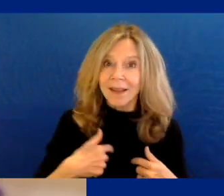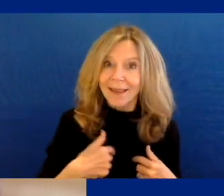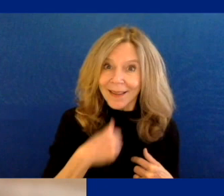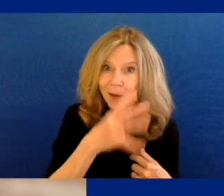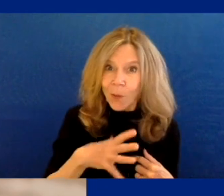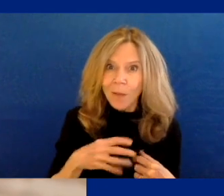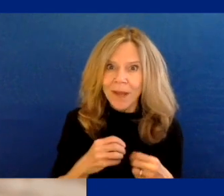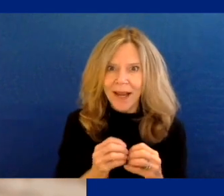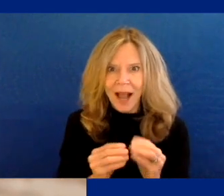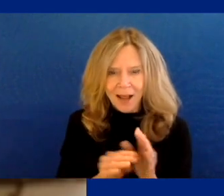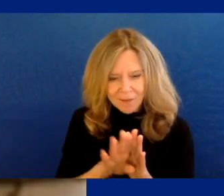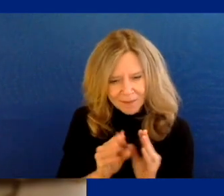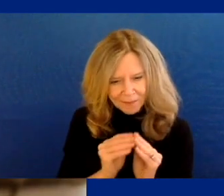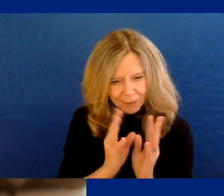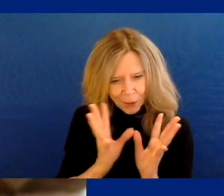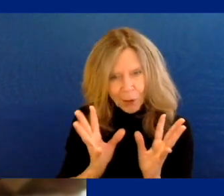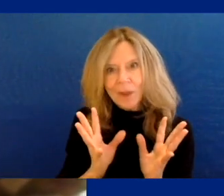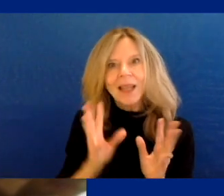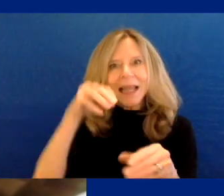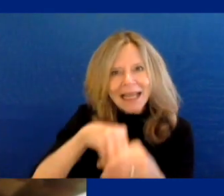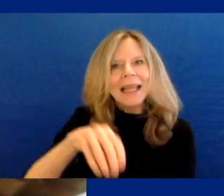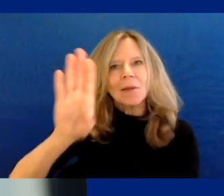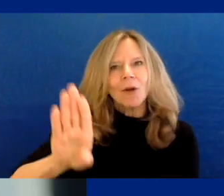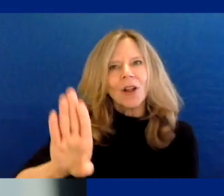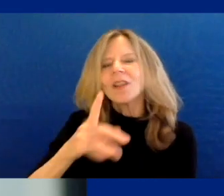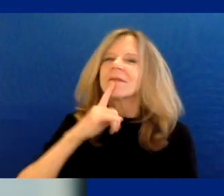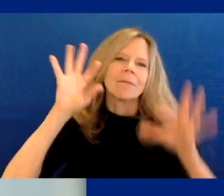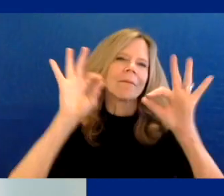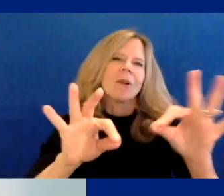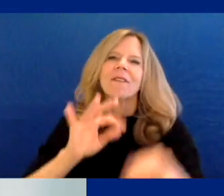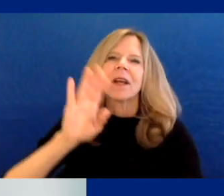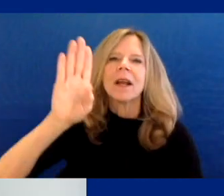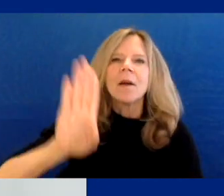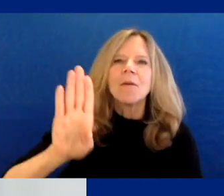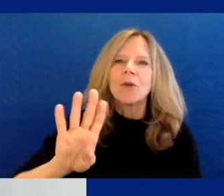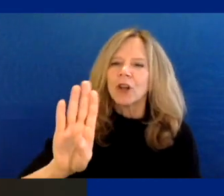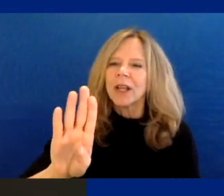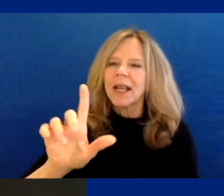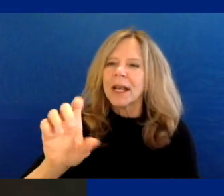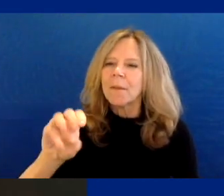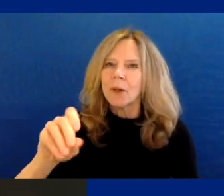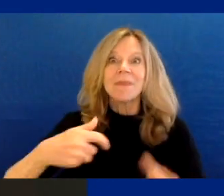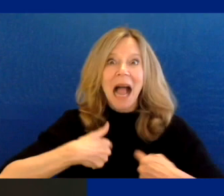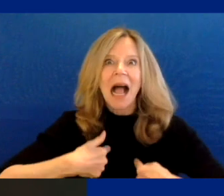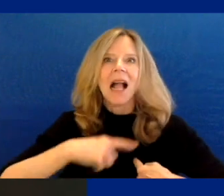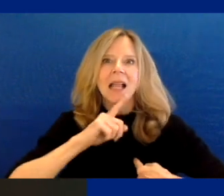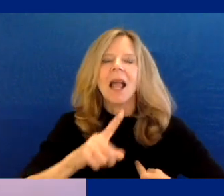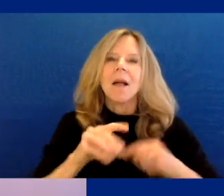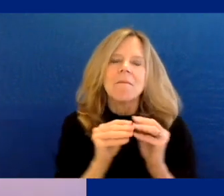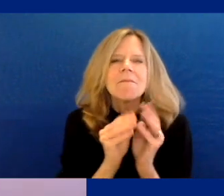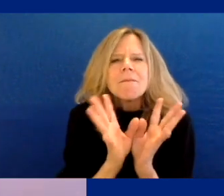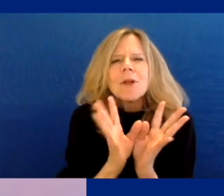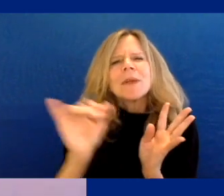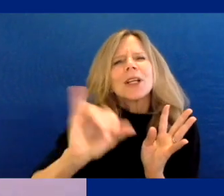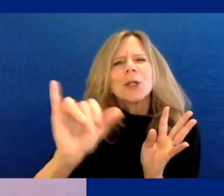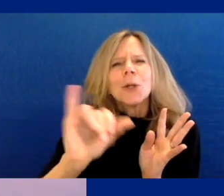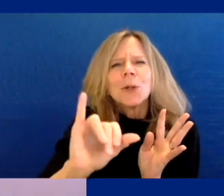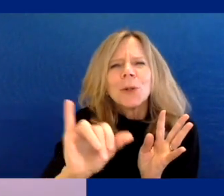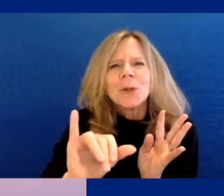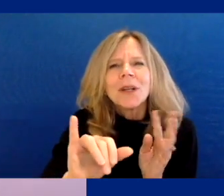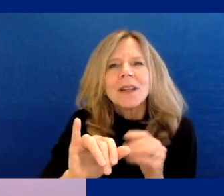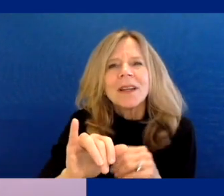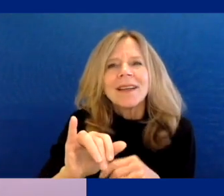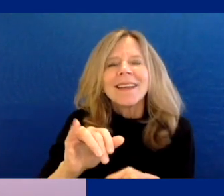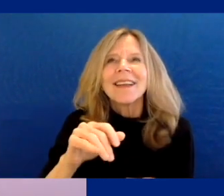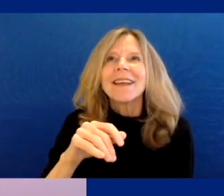blooming in Brooklyn. So I guess that's why I kind of embody that Brooklyn Blooms, because I'm blooming. So COVID affected my